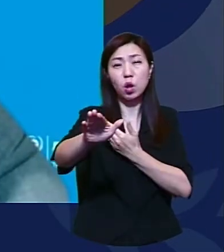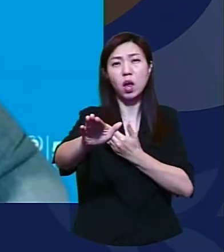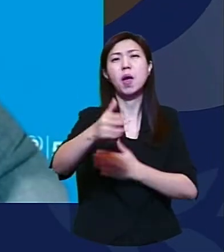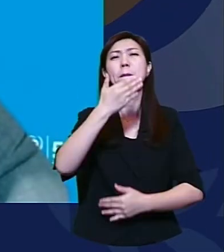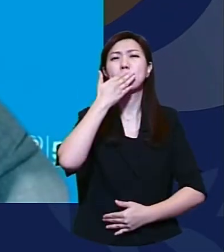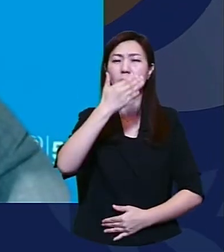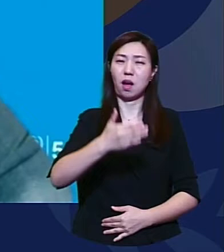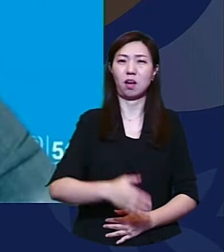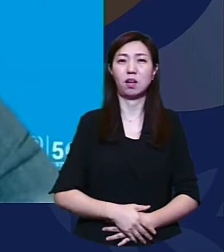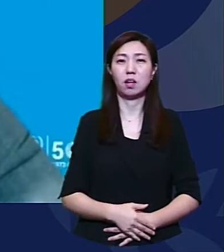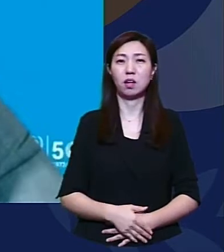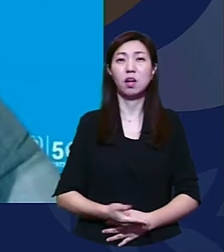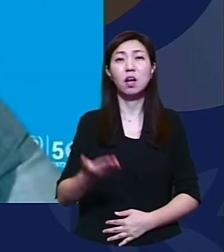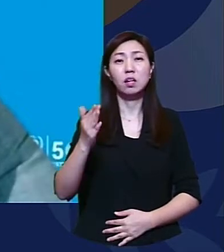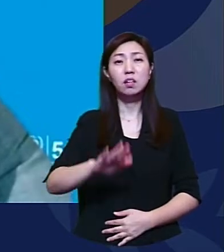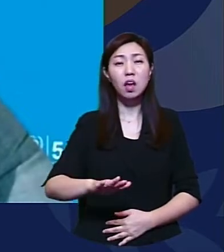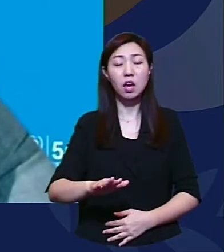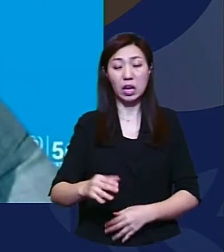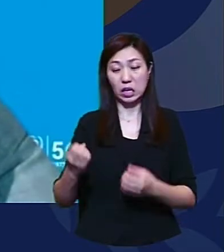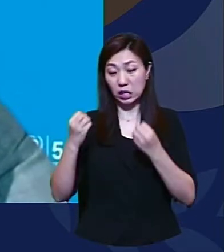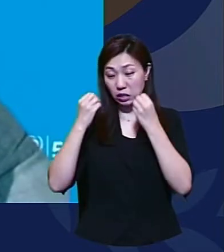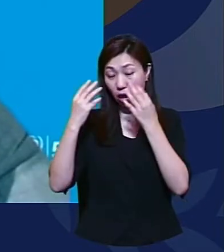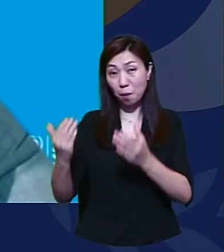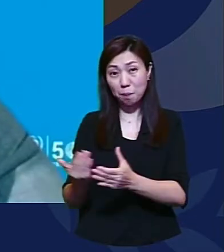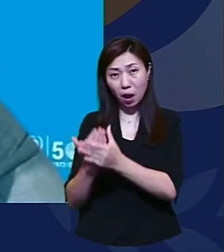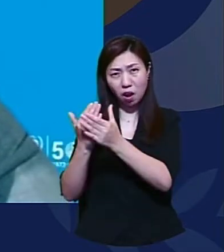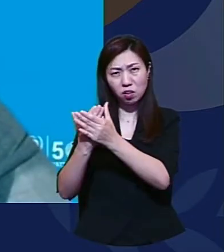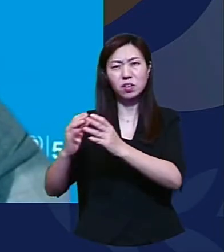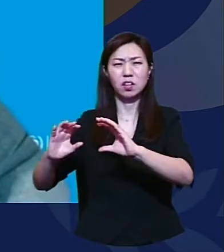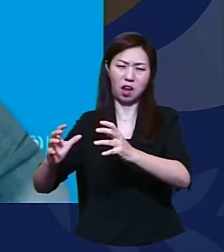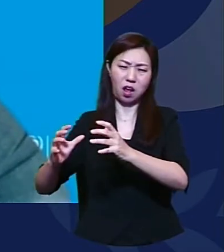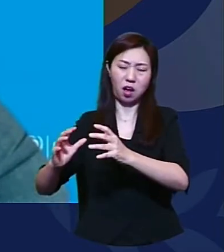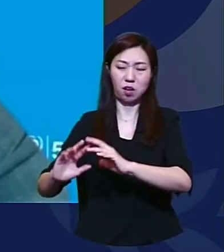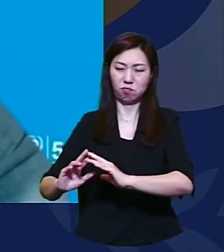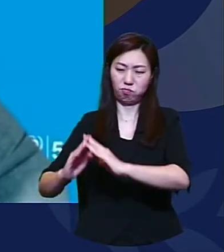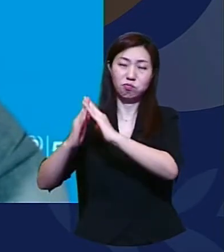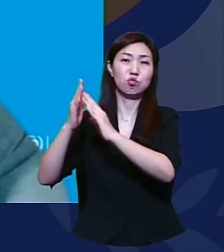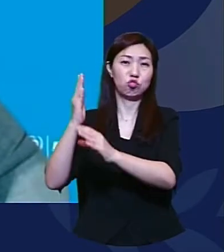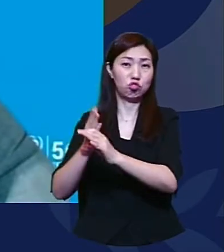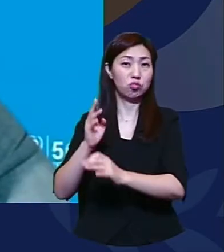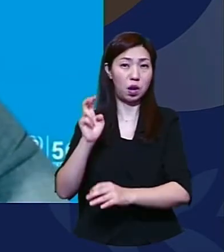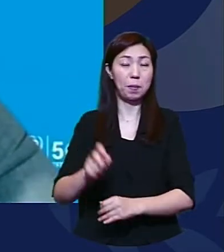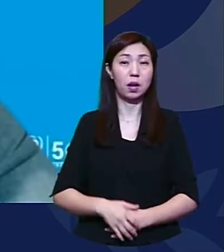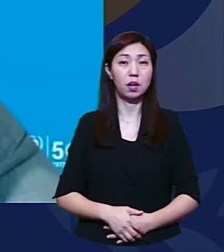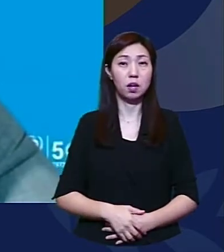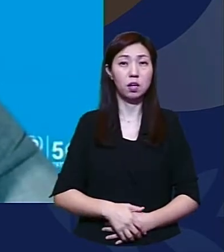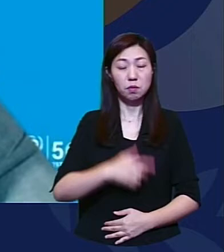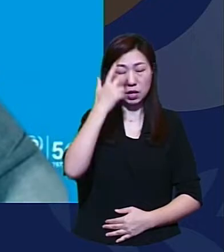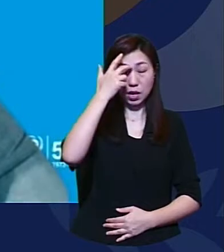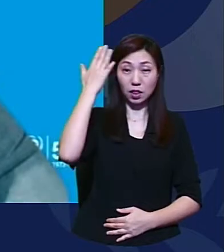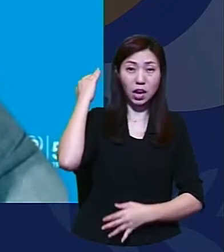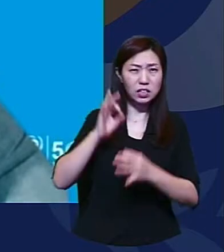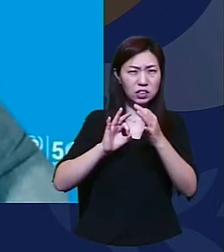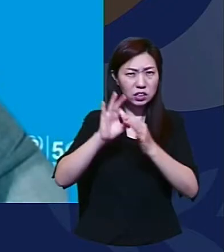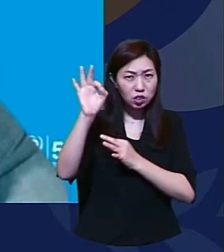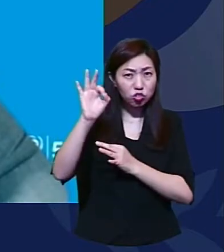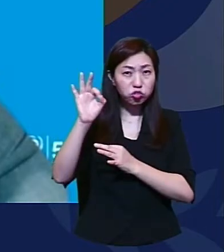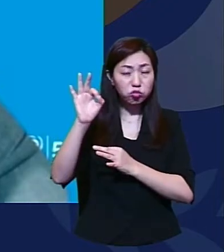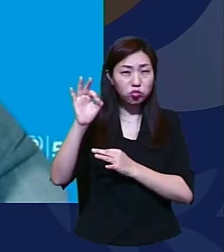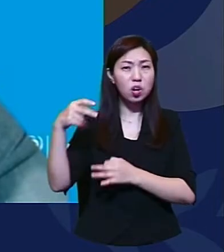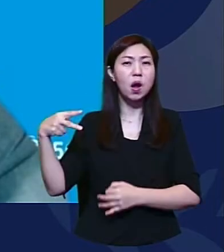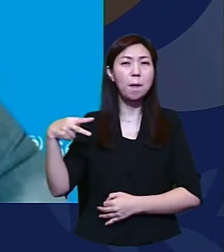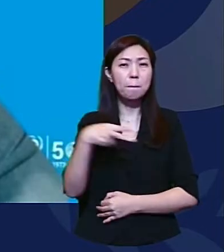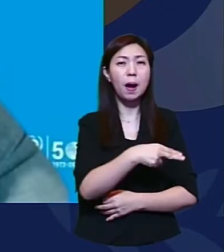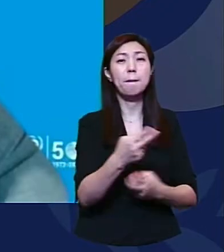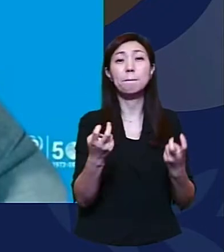countries. So how do we get it right this time? To begin with, developing countries must